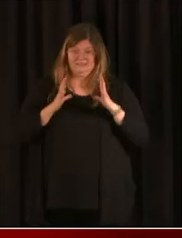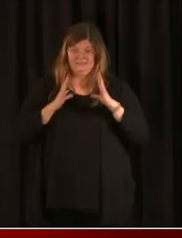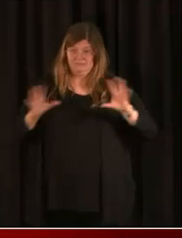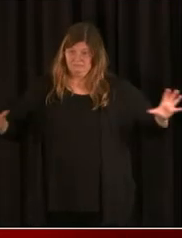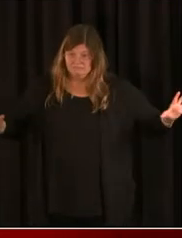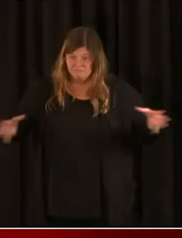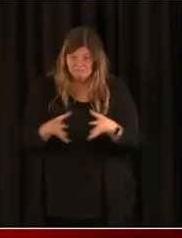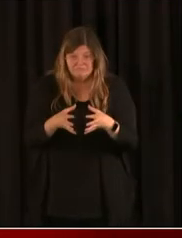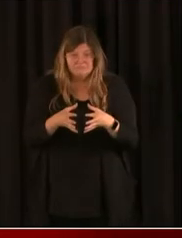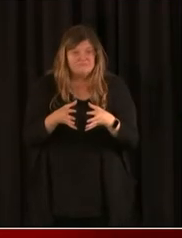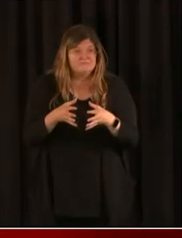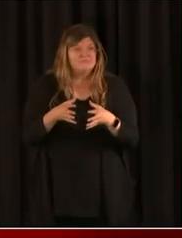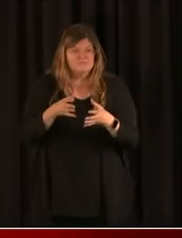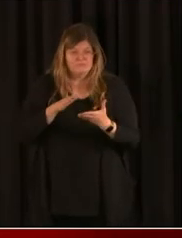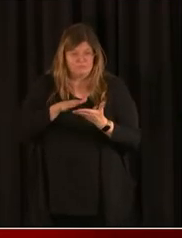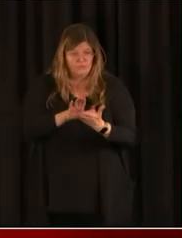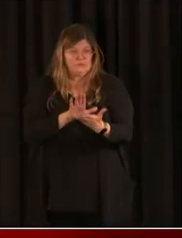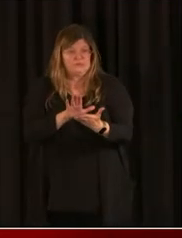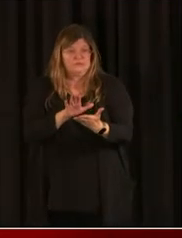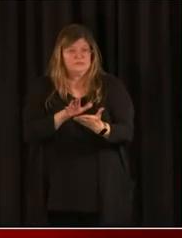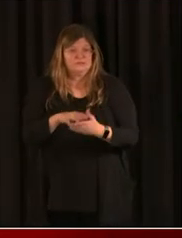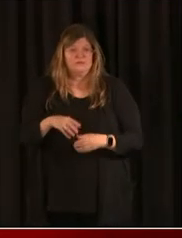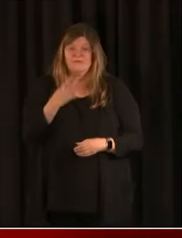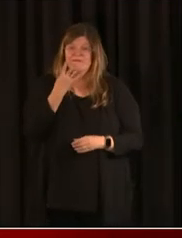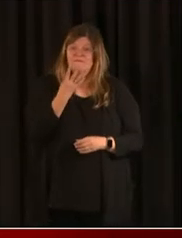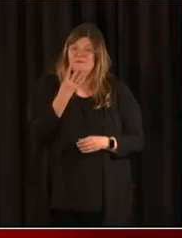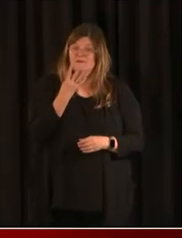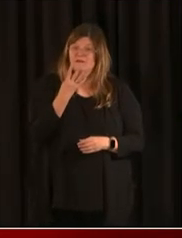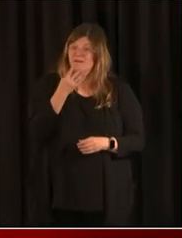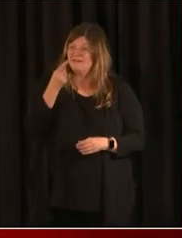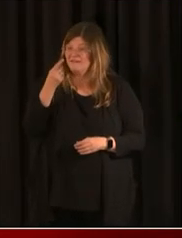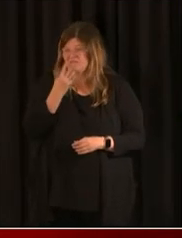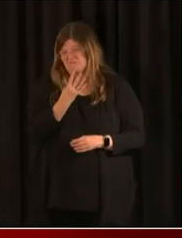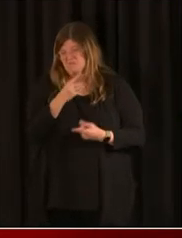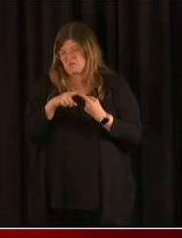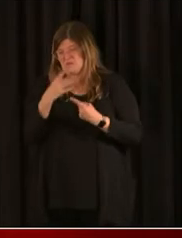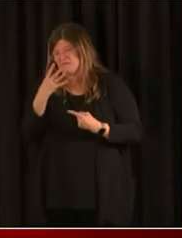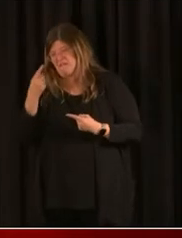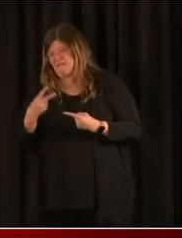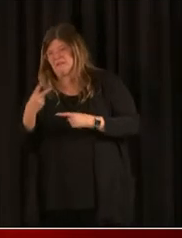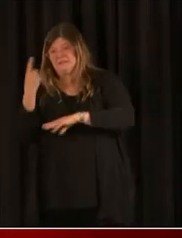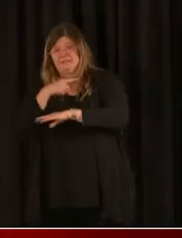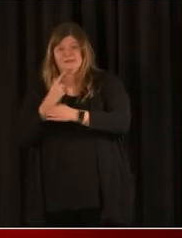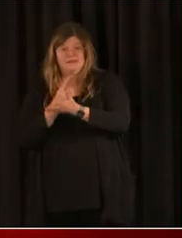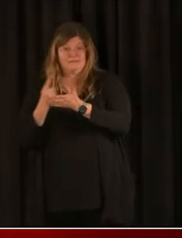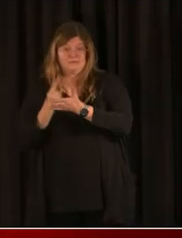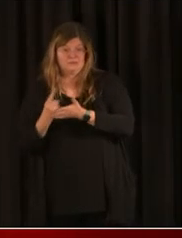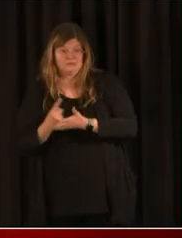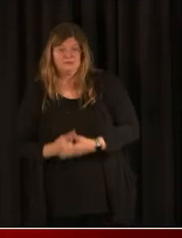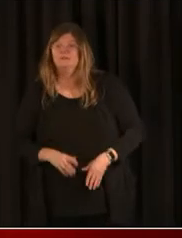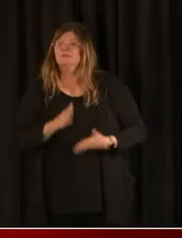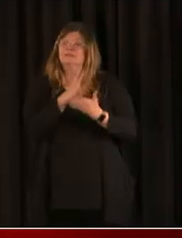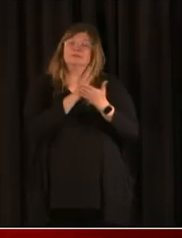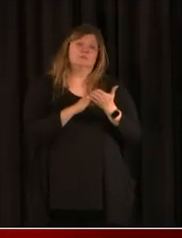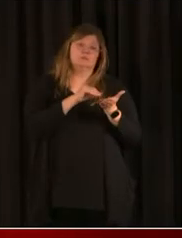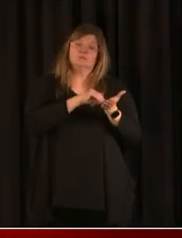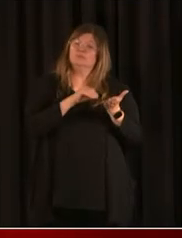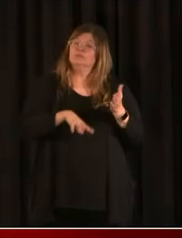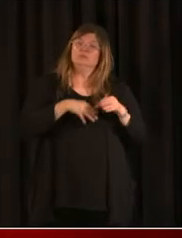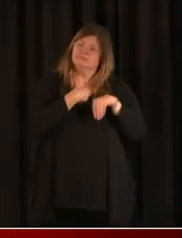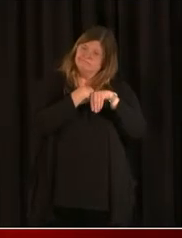in person 4 or 4.5 days a week, while other students remain in a virtual setting with other